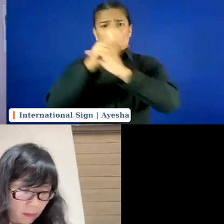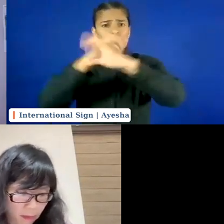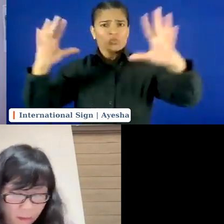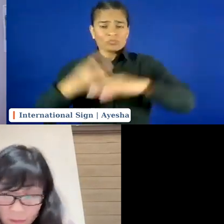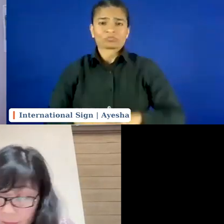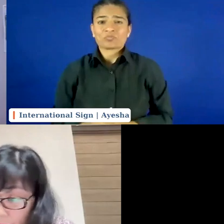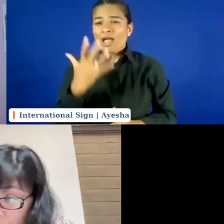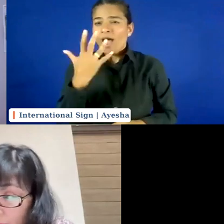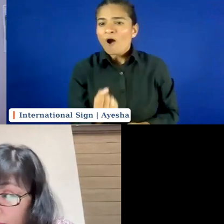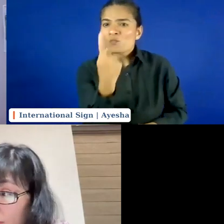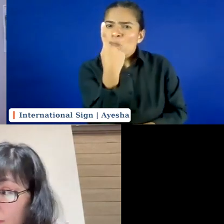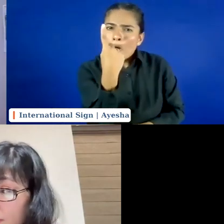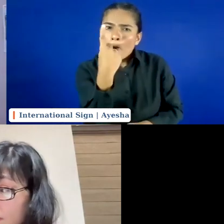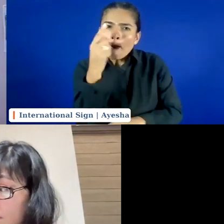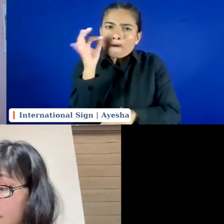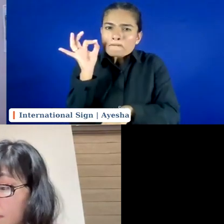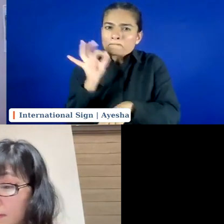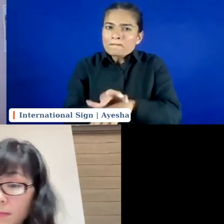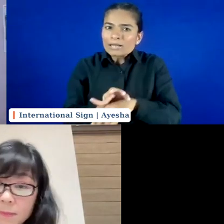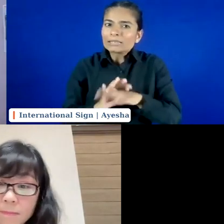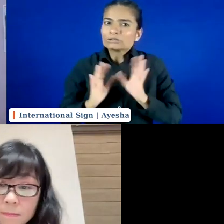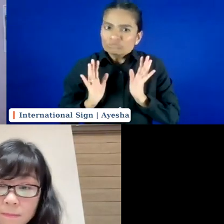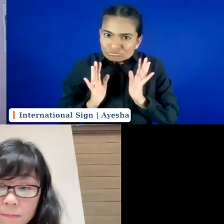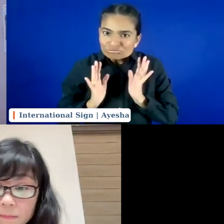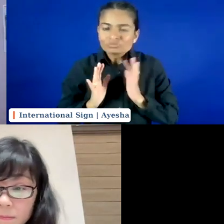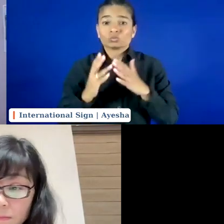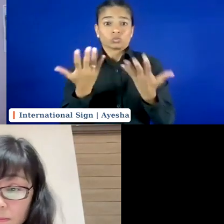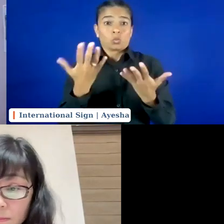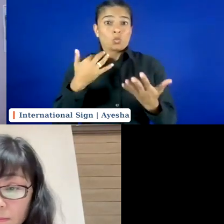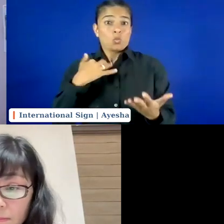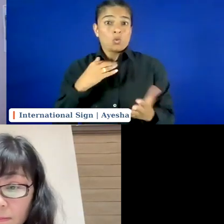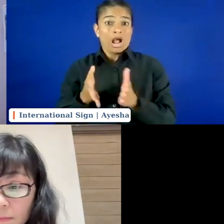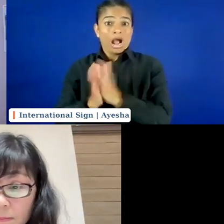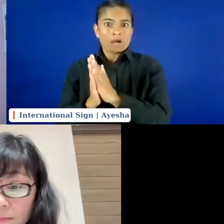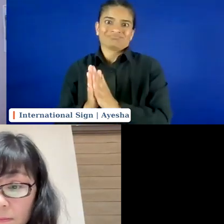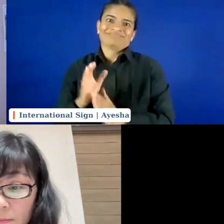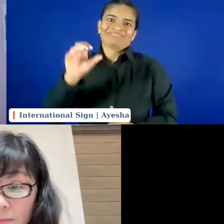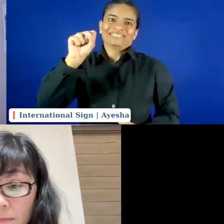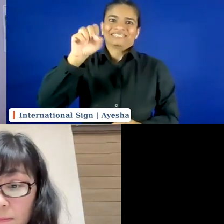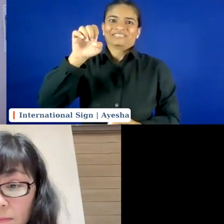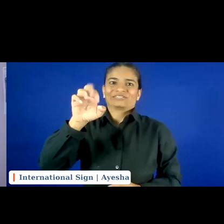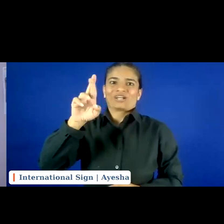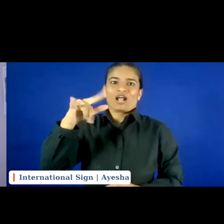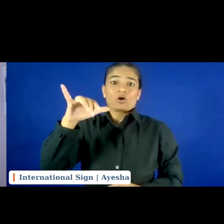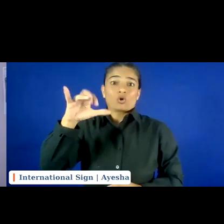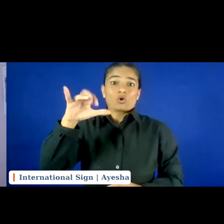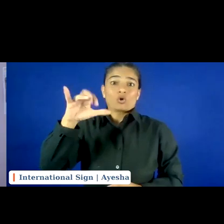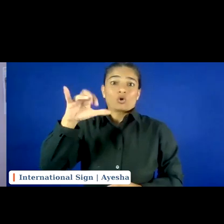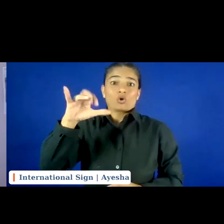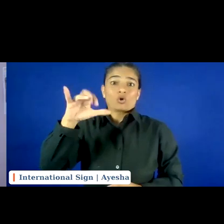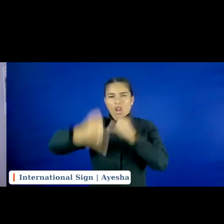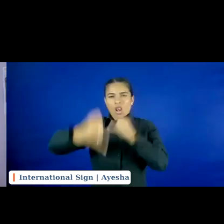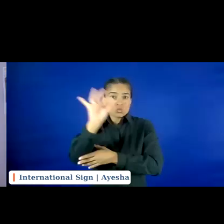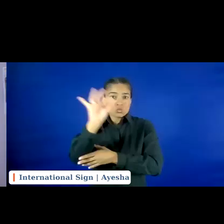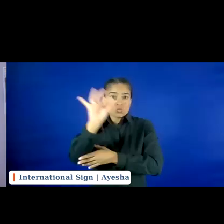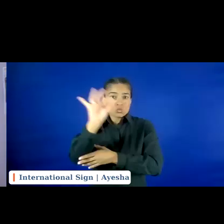I'll just ask Sérgio to answer the very last question that came in at the last minute. Are there